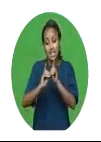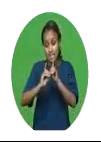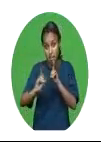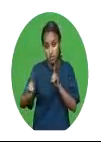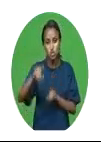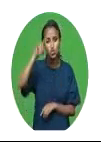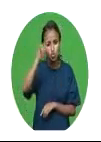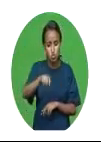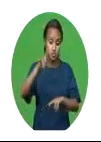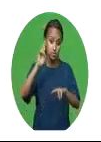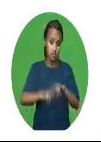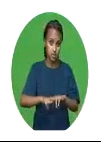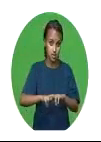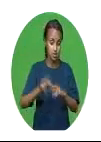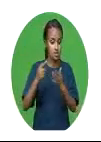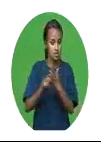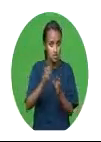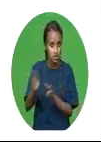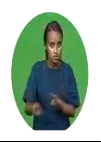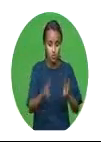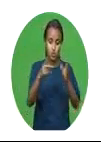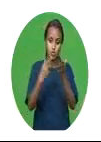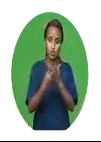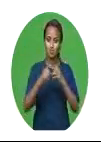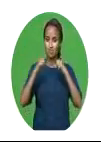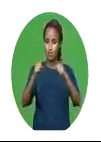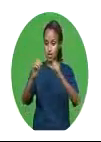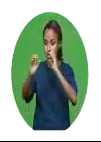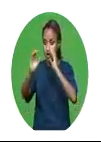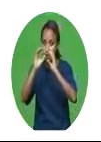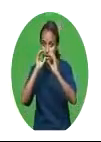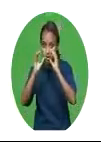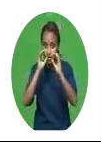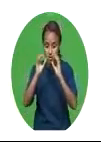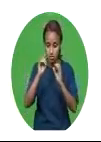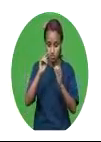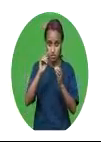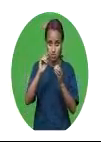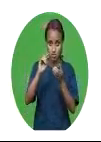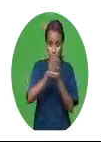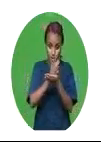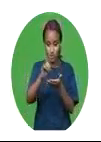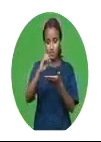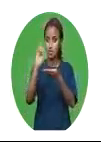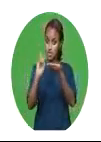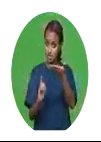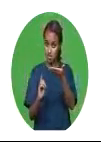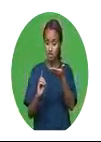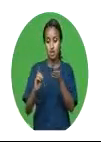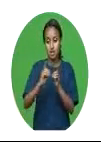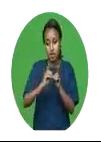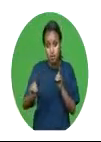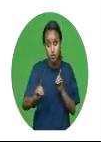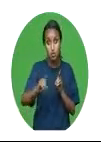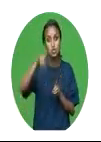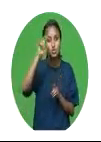Dimensions should be placed in such a way as to enhance the communication of your design. Dimensions should also